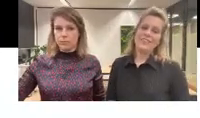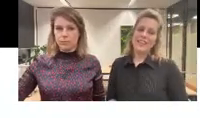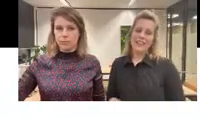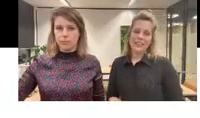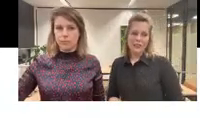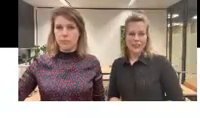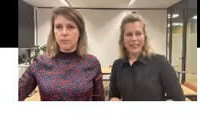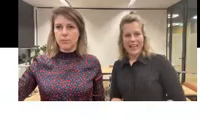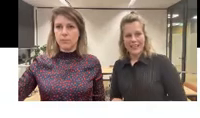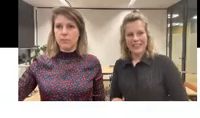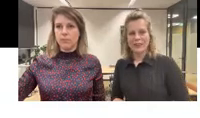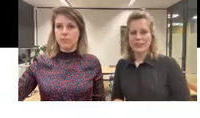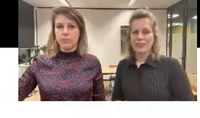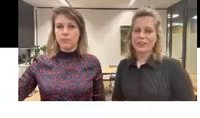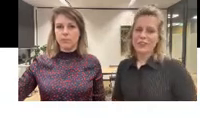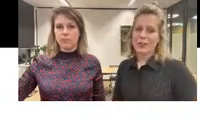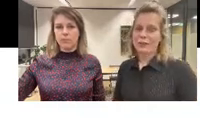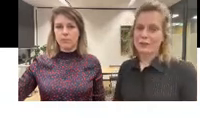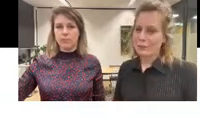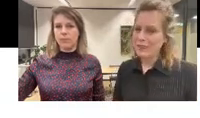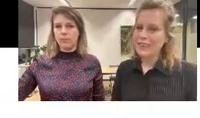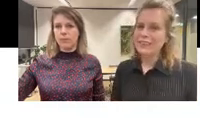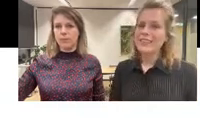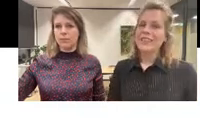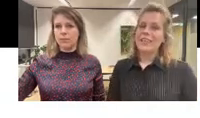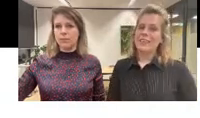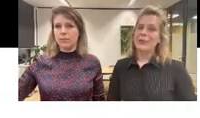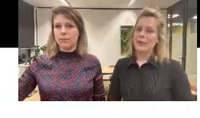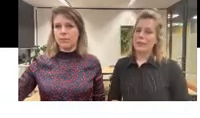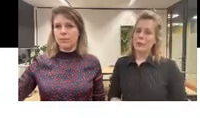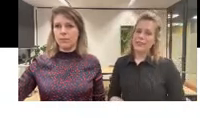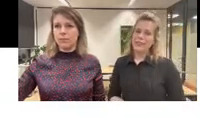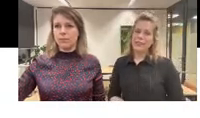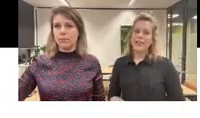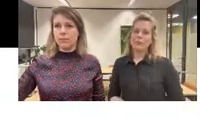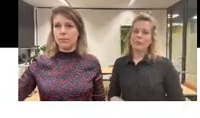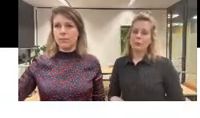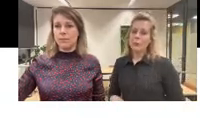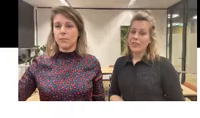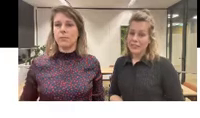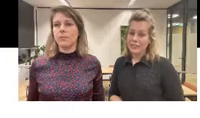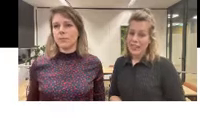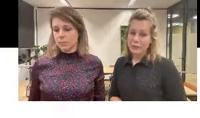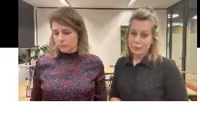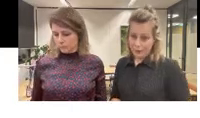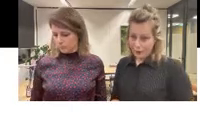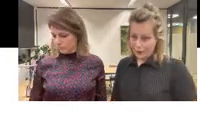Now, let's take a look at the research of Van Minnen in 2020, who did